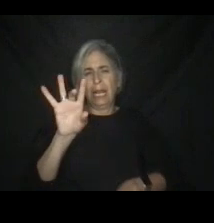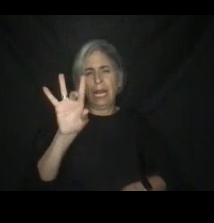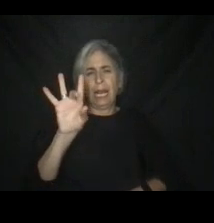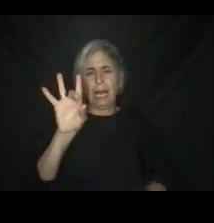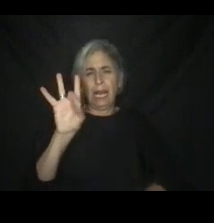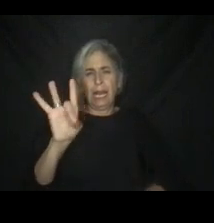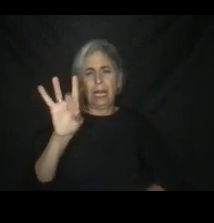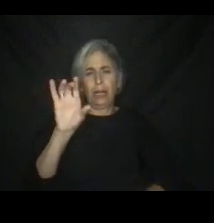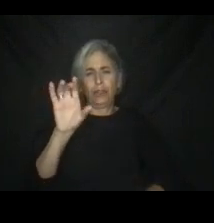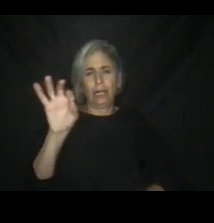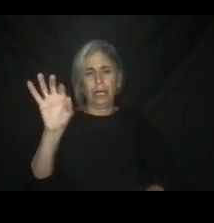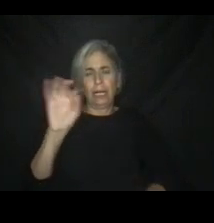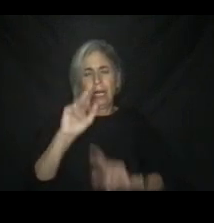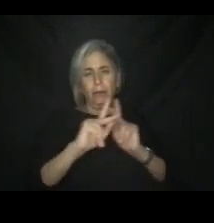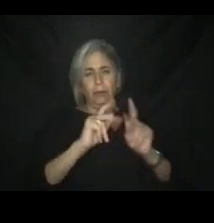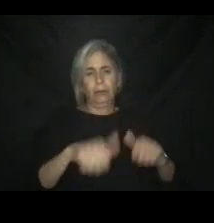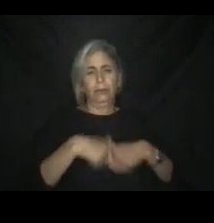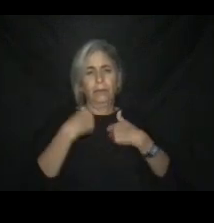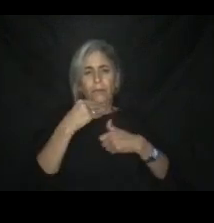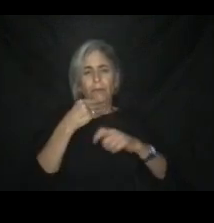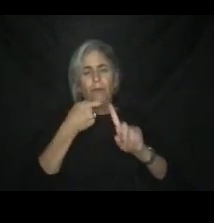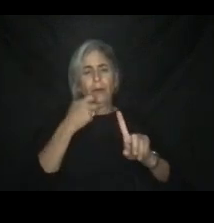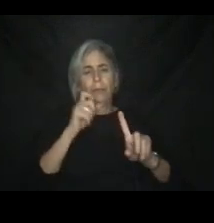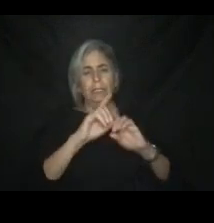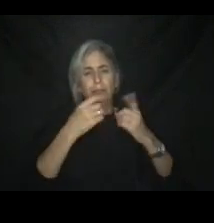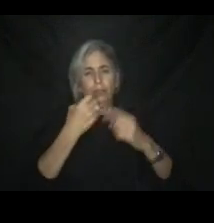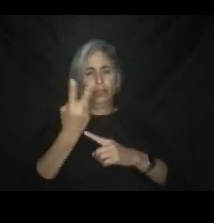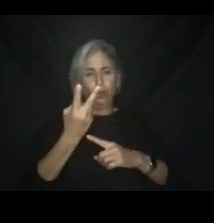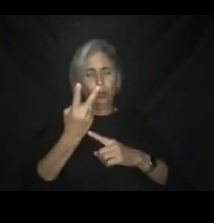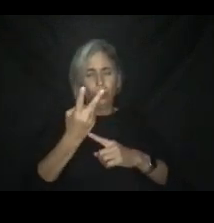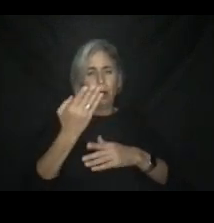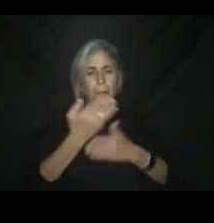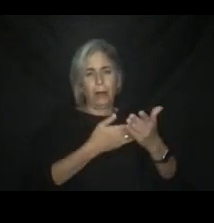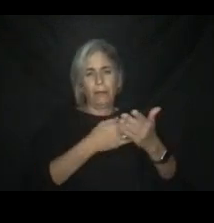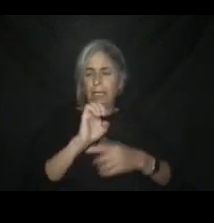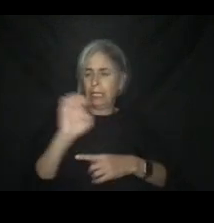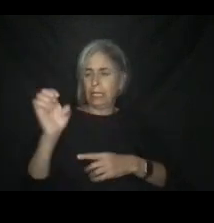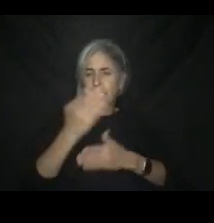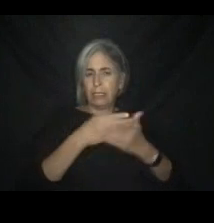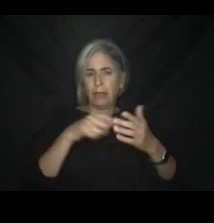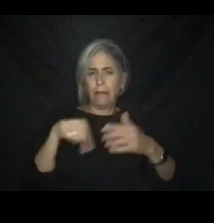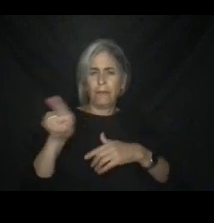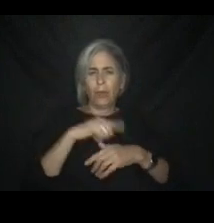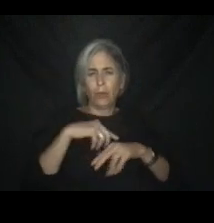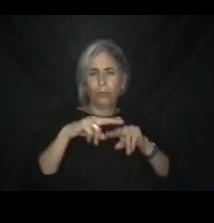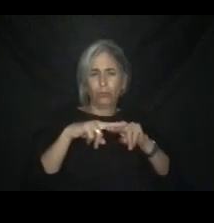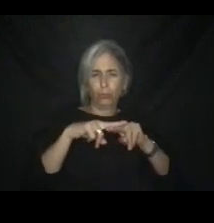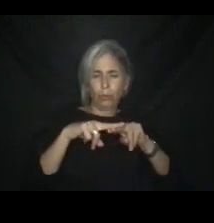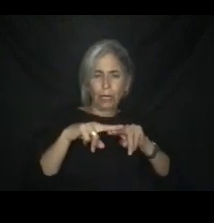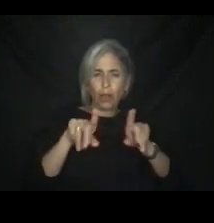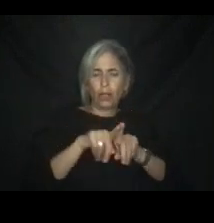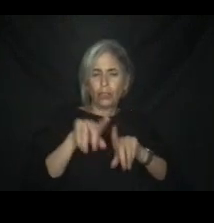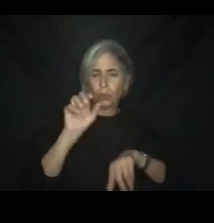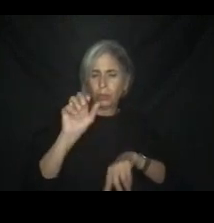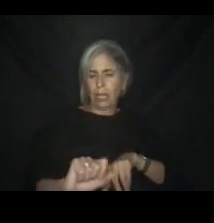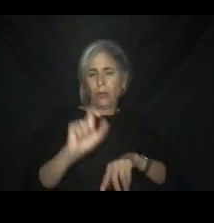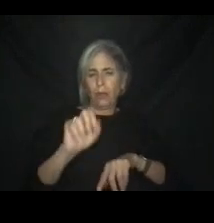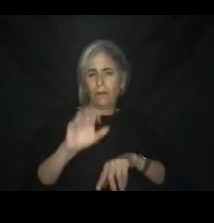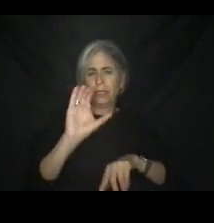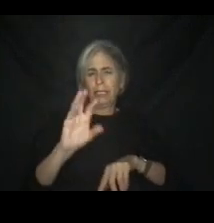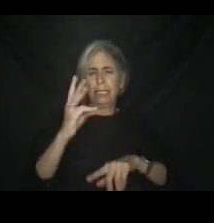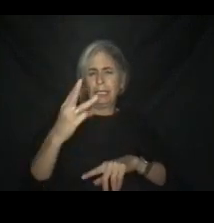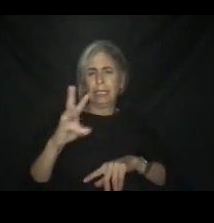2. Specifically, we're talking about that part of District 2 presently found to the east of the FEC Railway and south of the